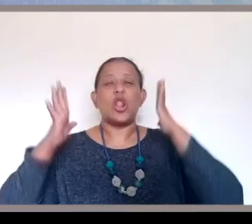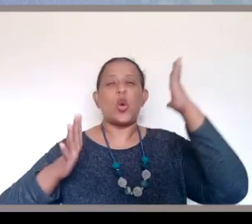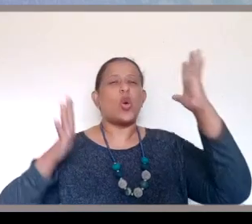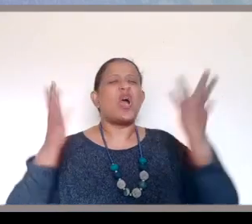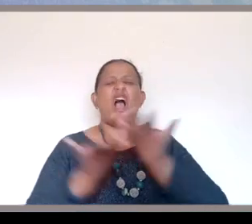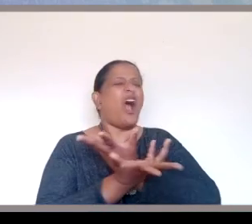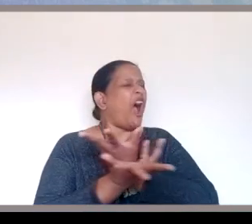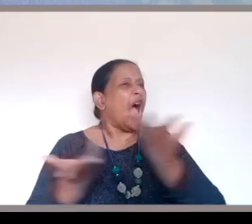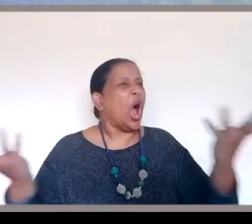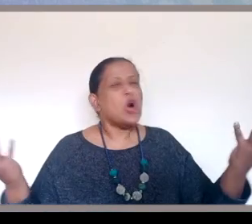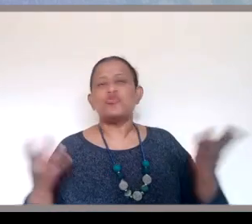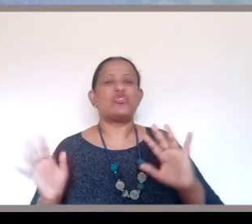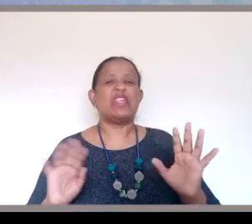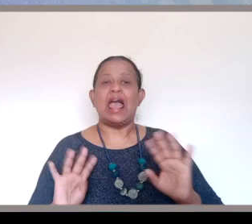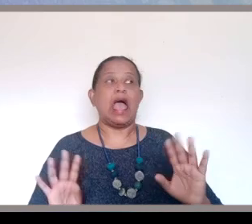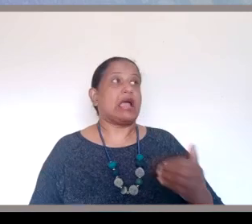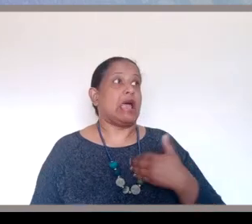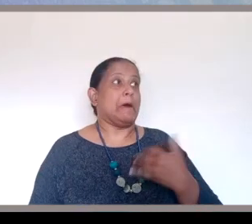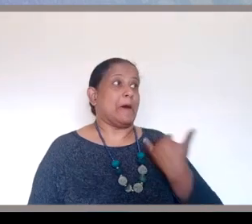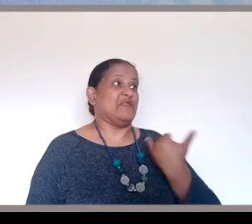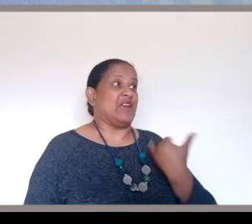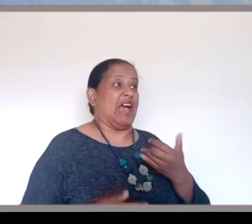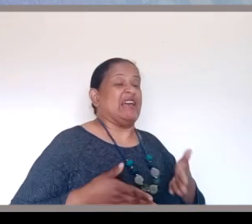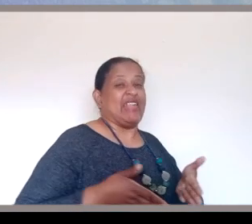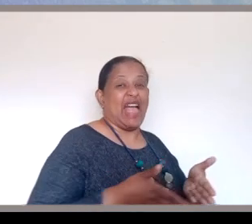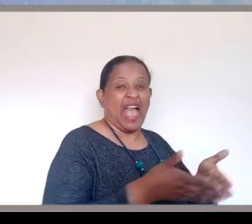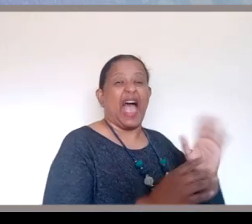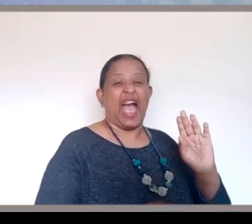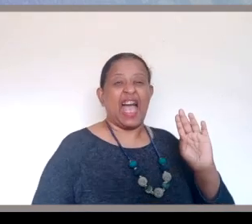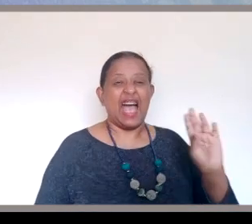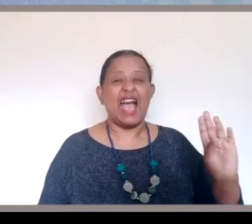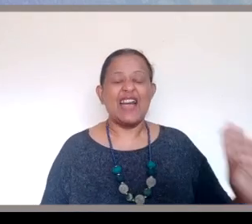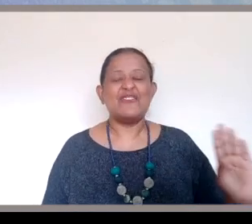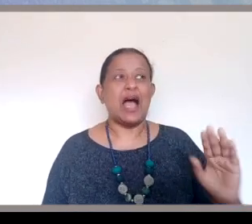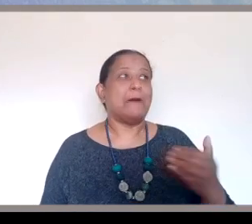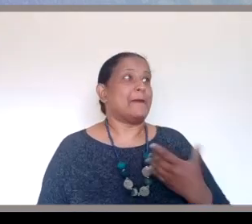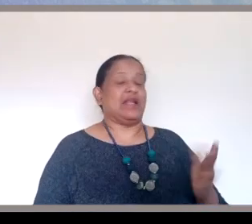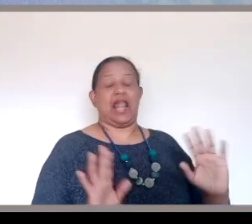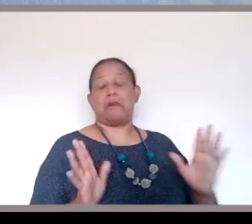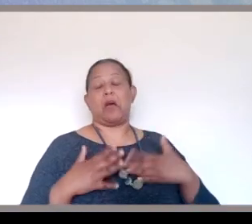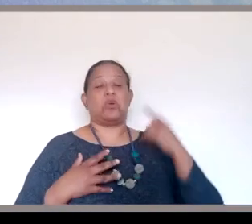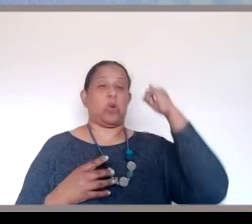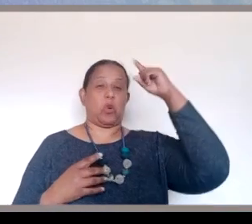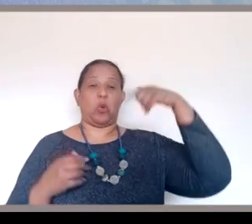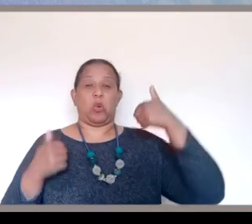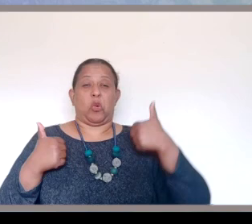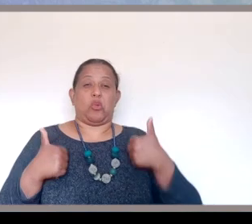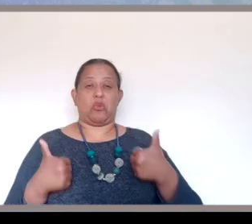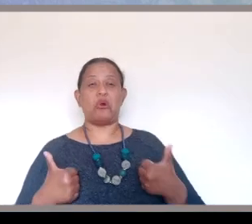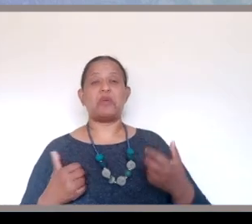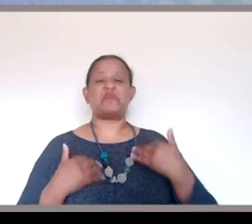get when you cross a pig and a washing machine. That's called a bunch of